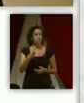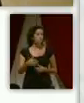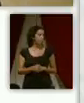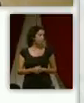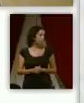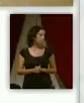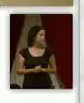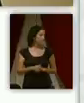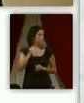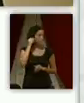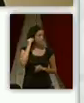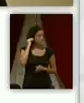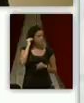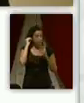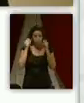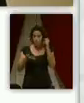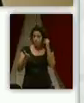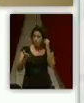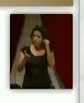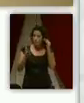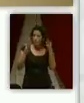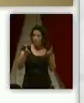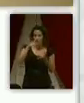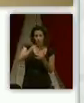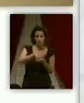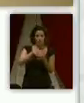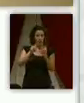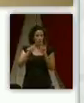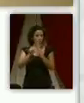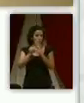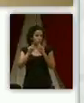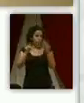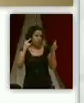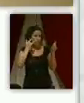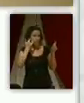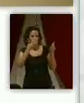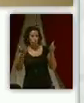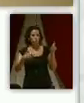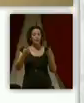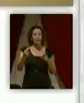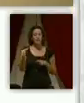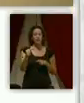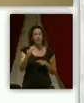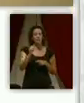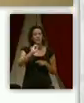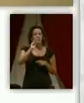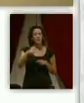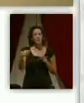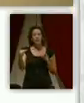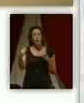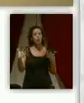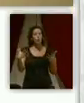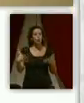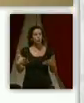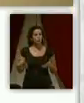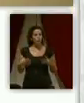completely forgetting about physically impaired people. When you go to your mobile device store and